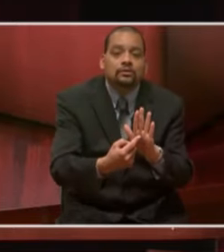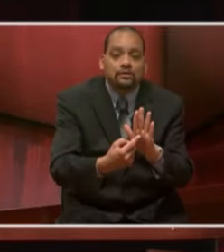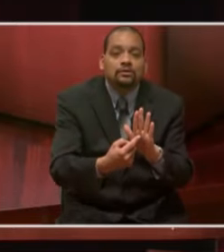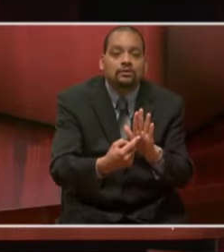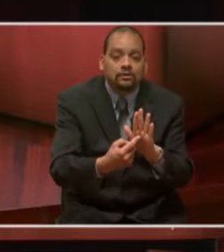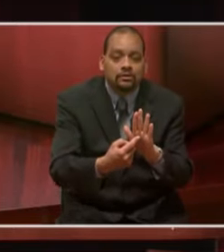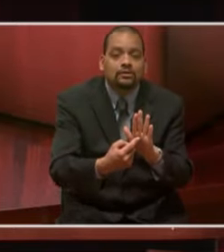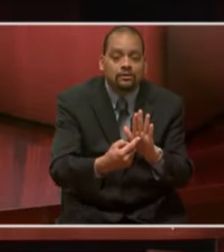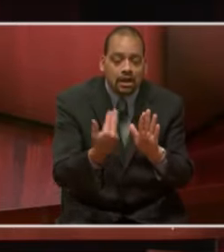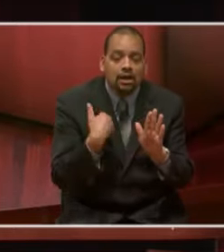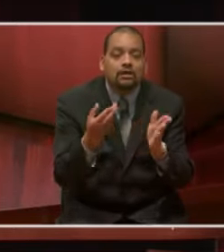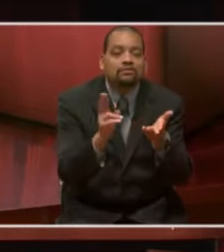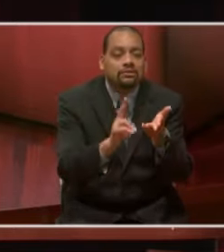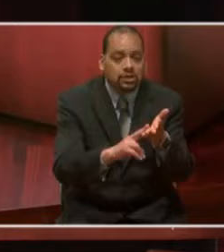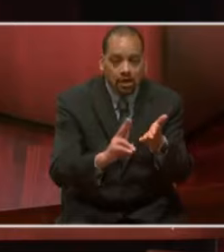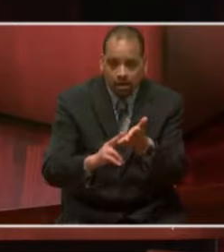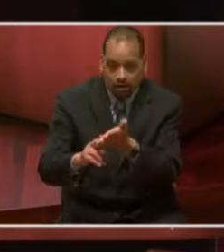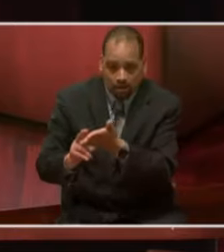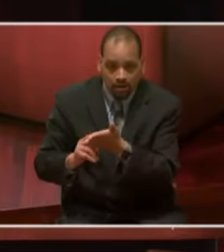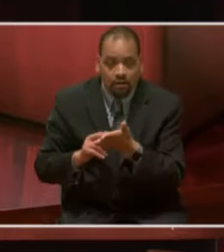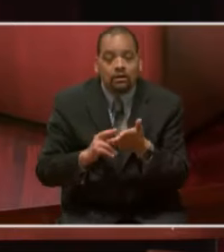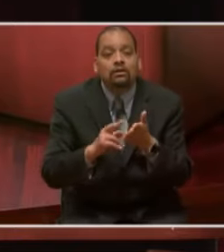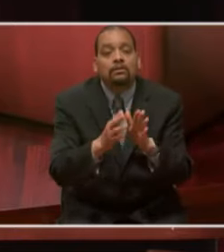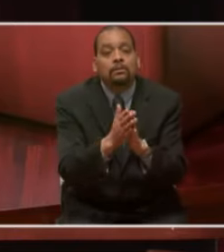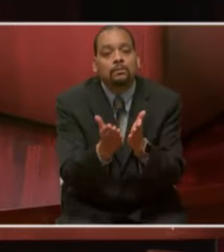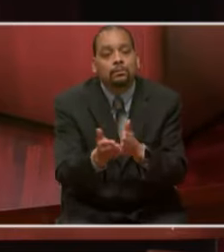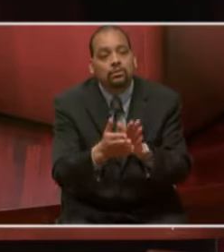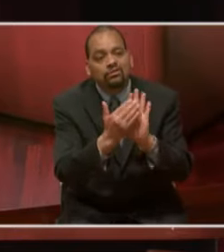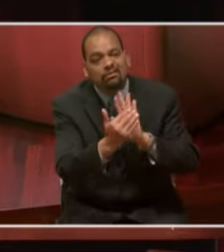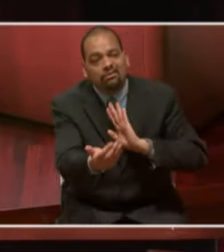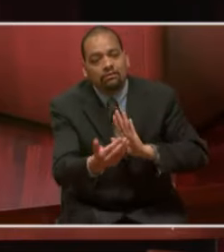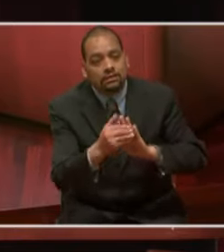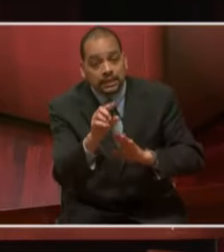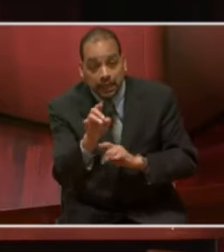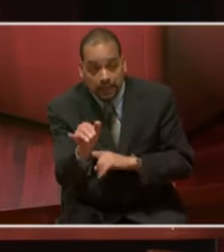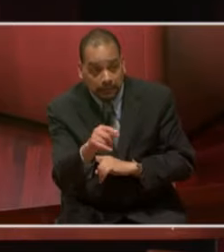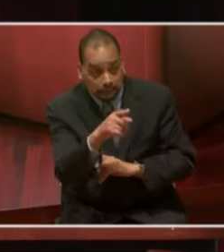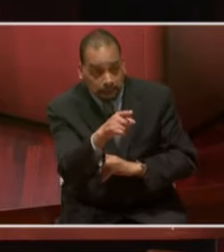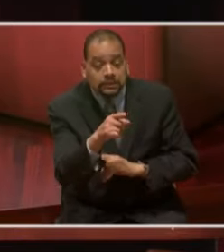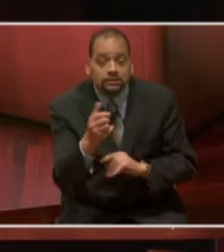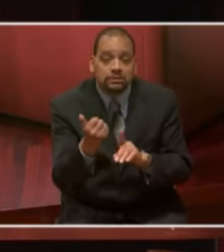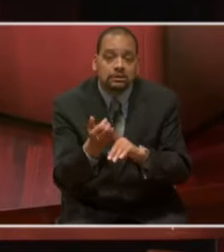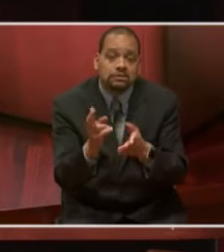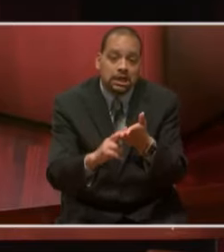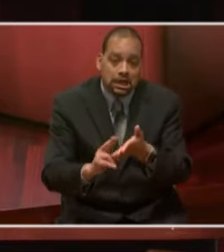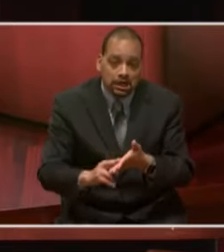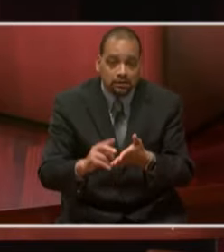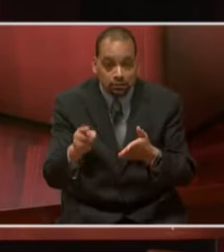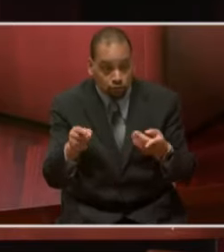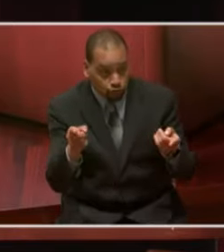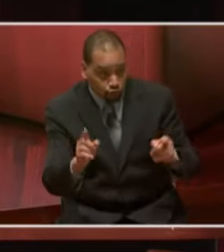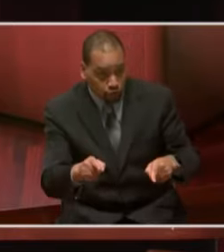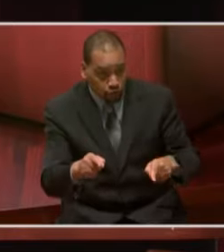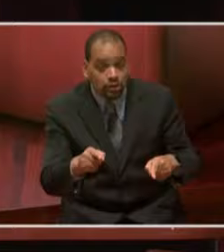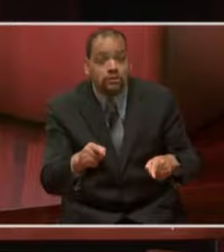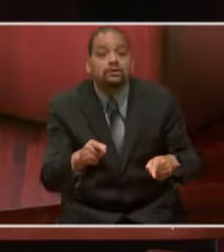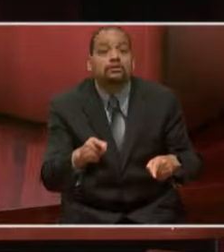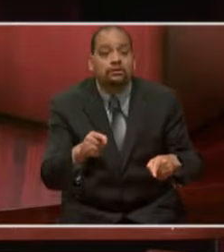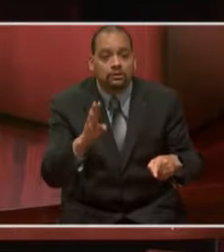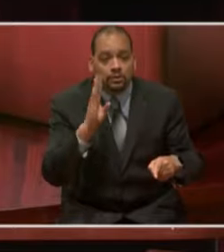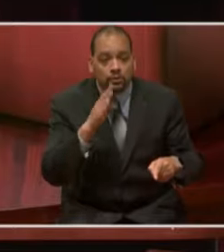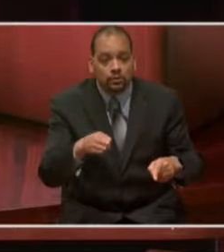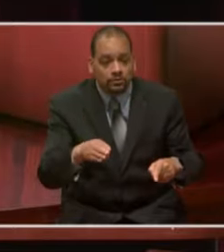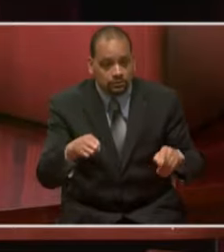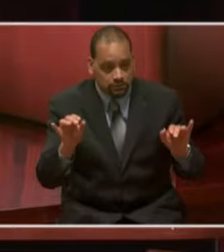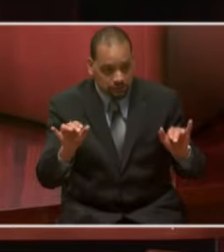to inspire, inform, and educate unborn generations. I can't think of a better place to be having this conversation